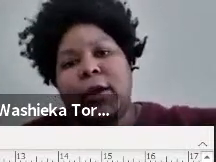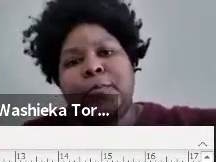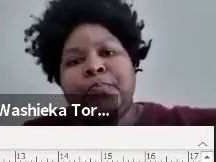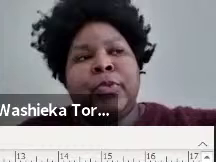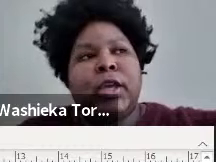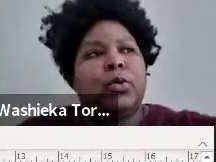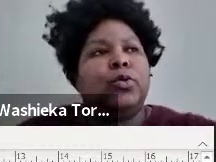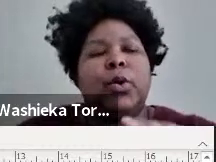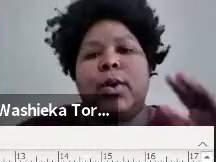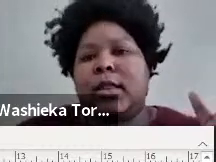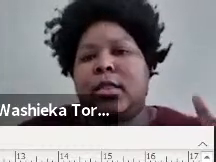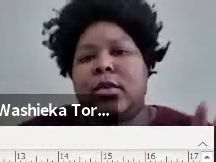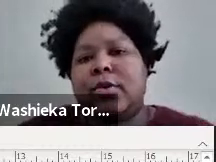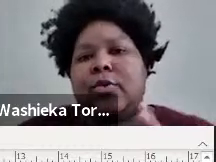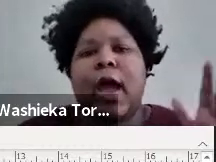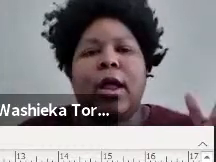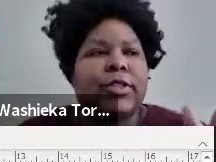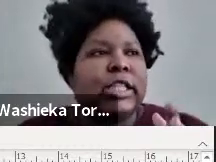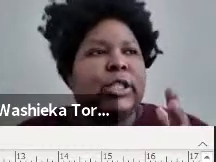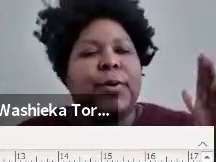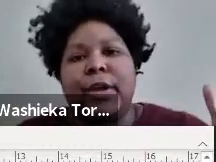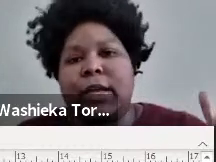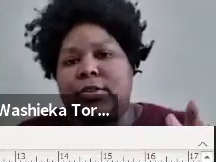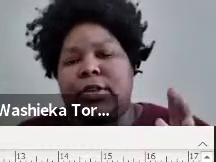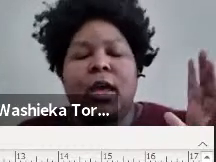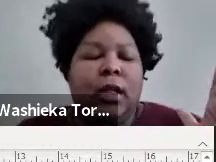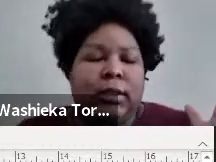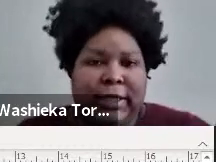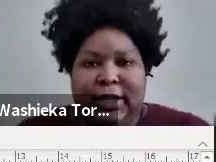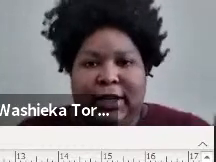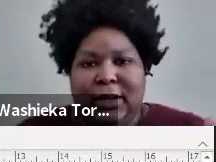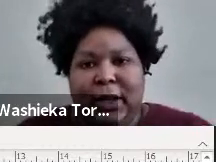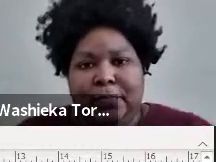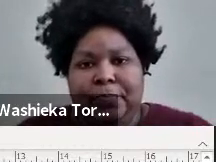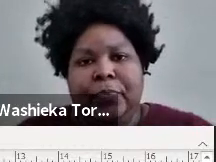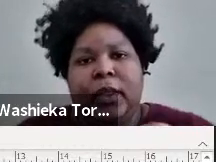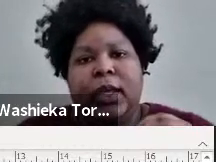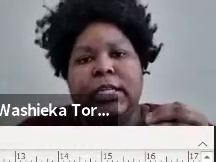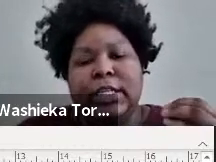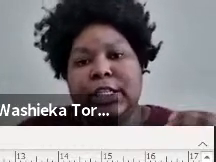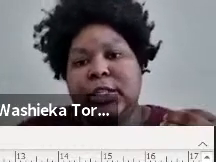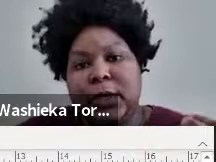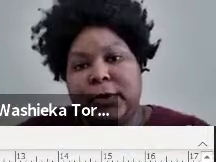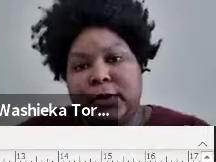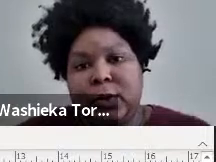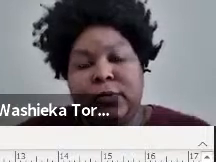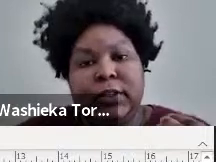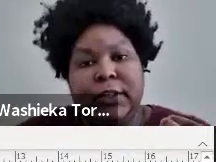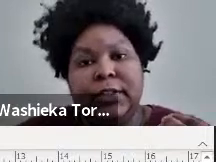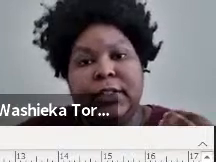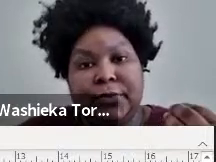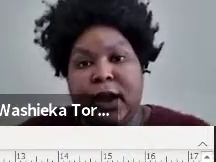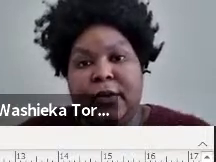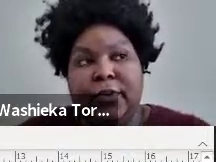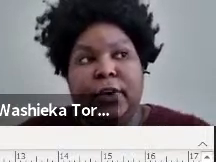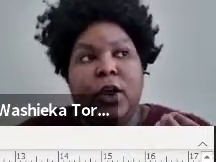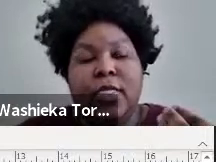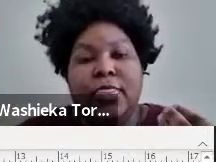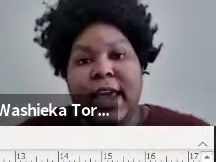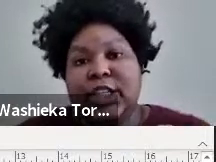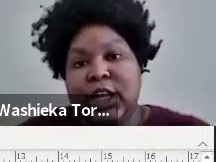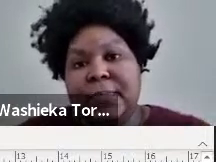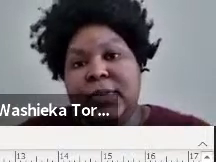pathway here, it'll ruin the ground of the experience. Let me tell you something. Indigenous people who have lived here since